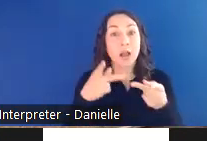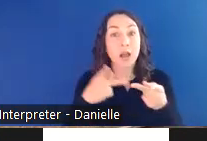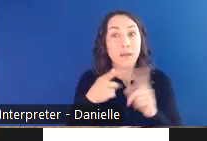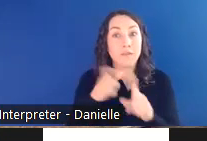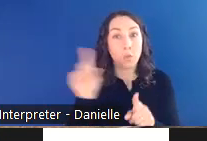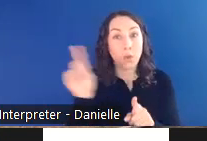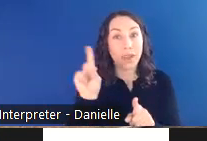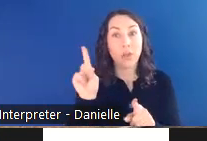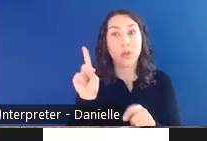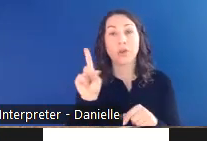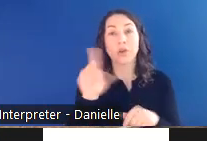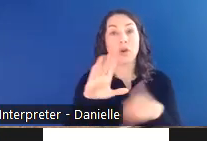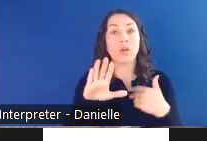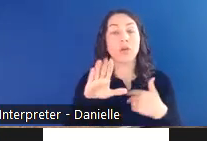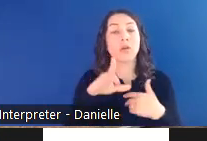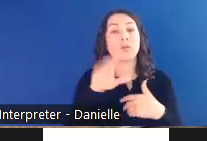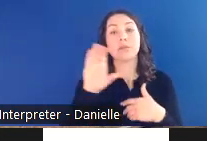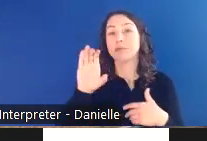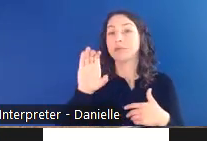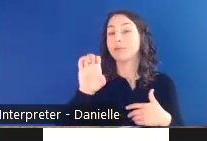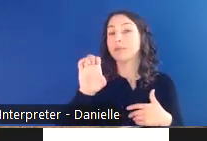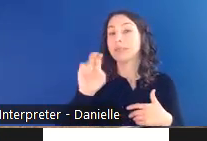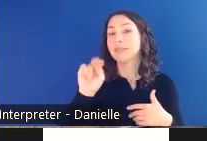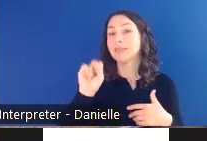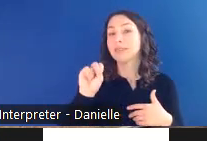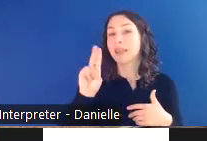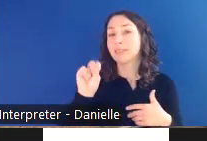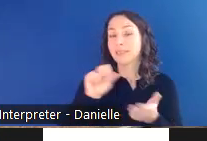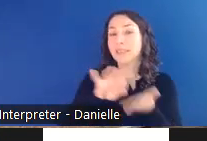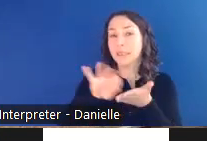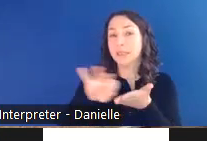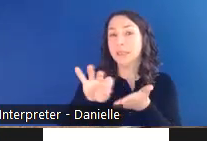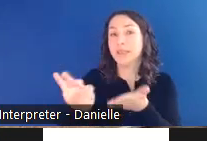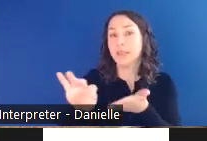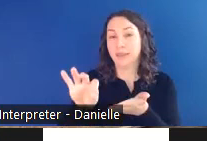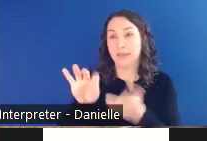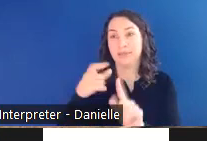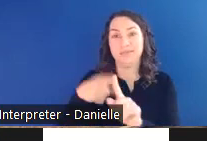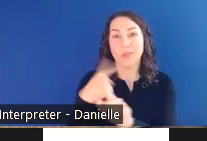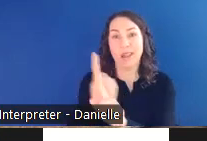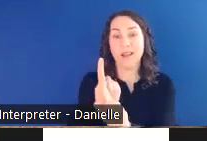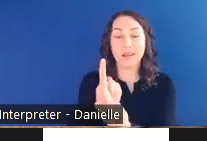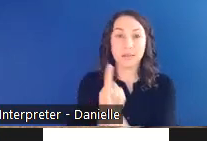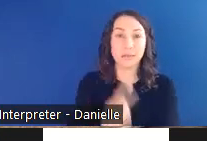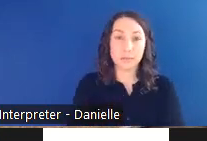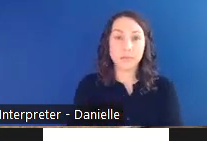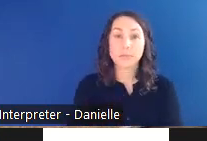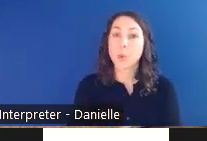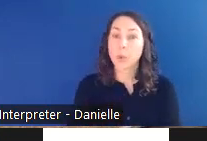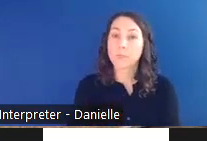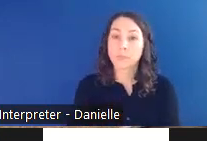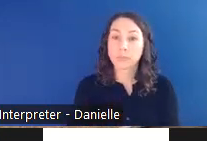here would have access to, which would be census. I don't think we're collecting anything in addition, unfortunately. Okay.